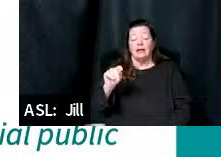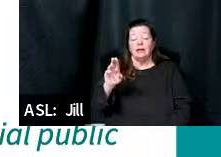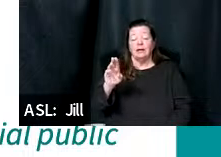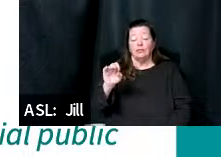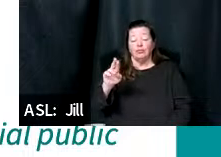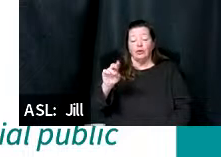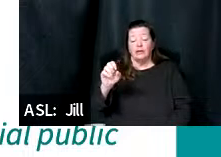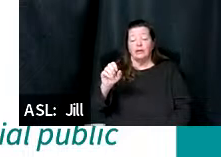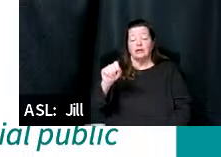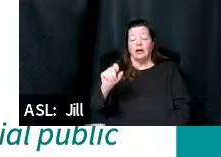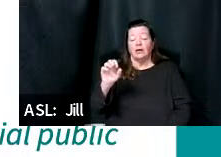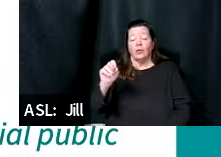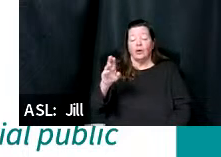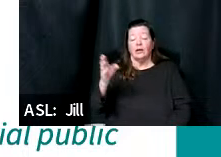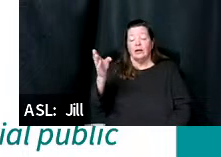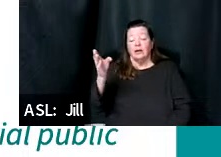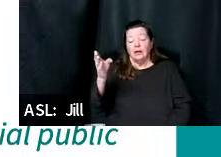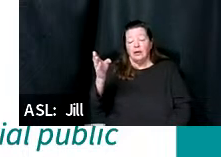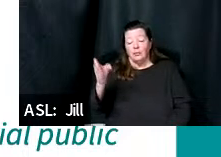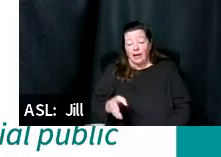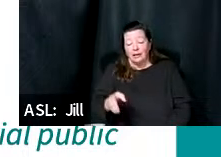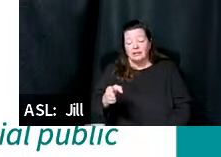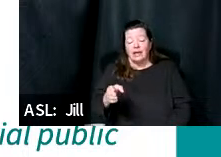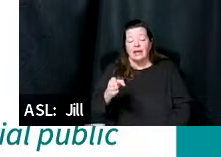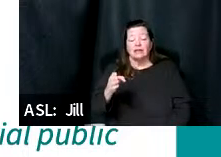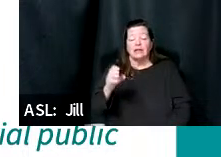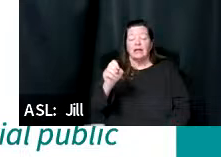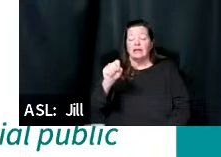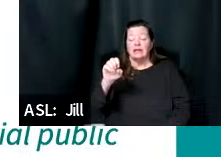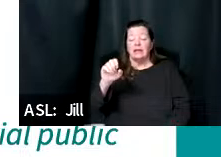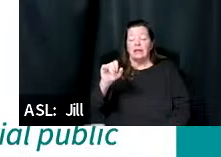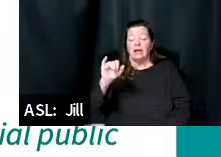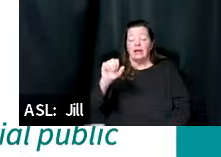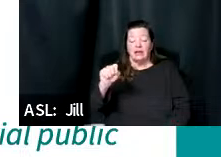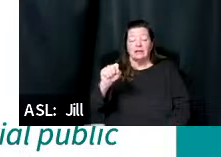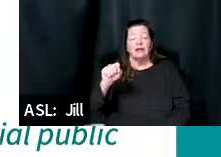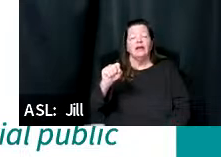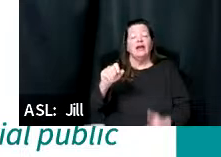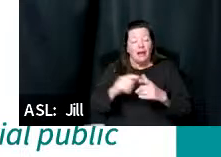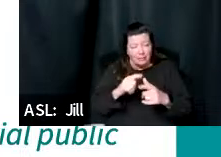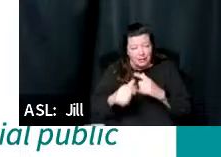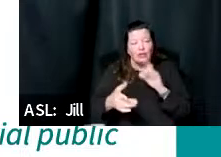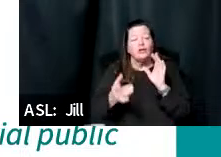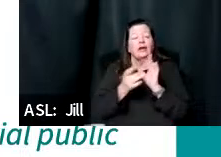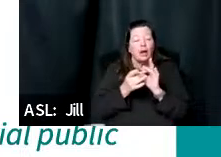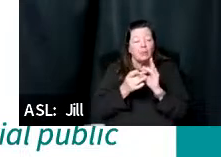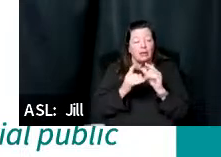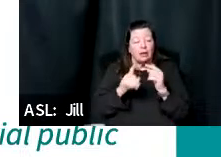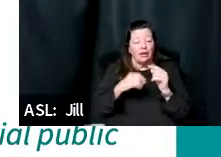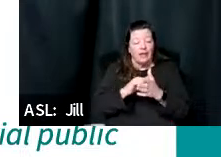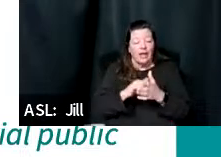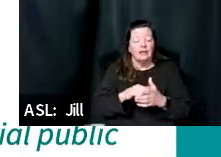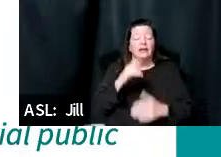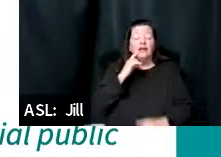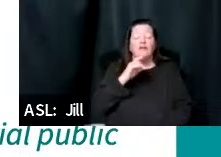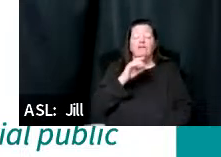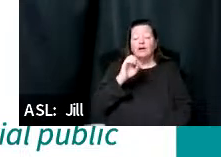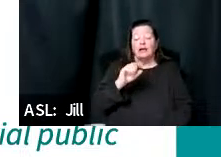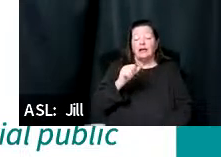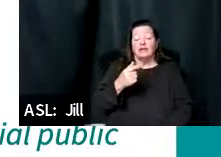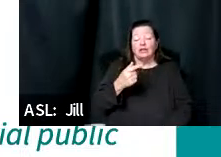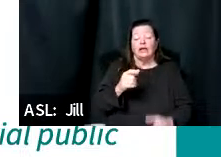www.interstatebridge.org/draft SEIS for official public comment on that. And again, to submit comments to the ESG after the